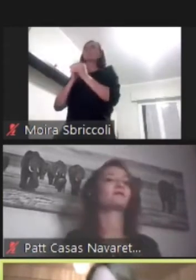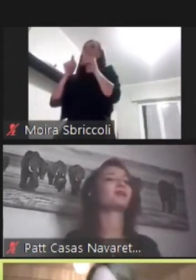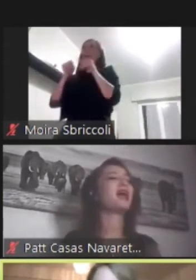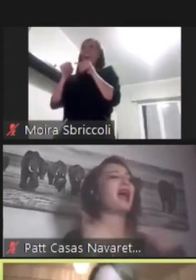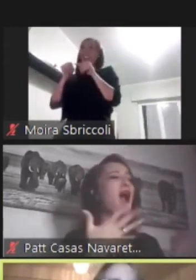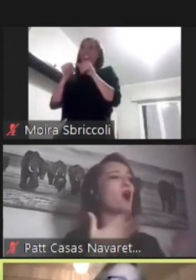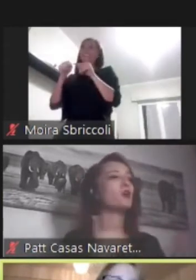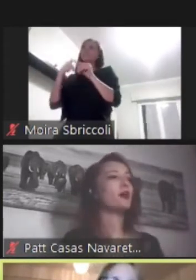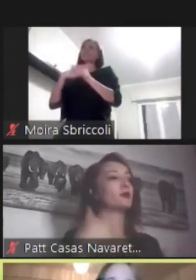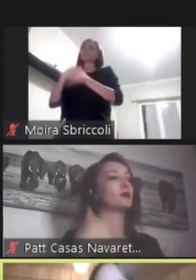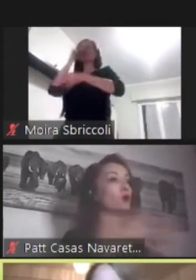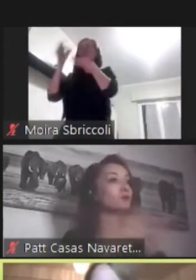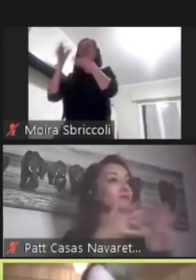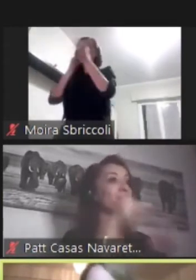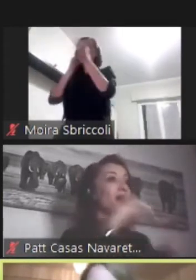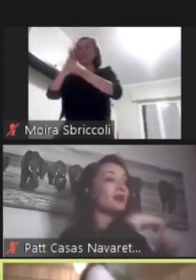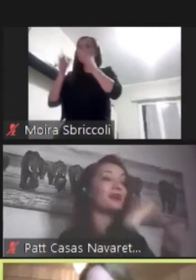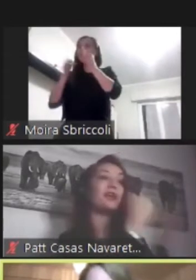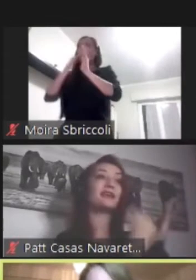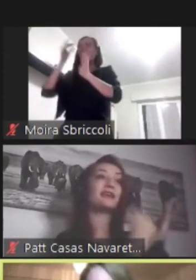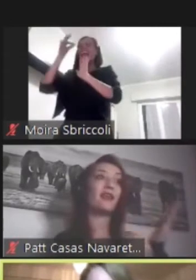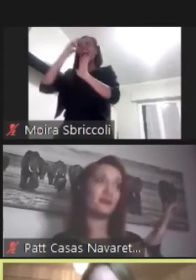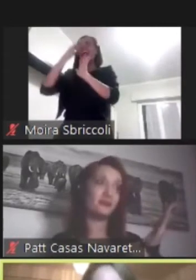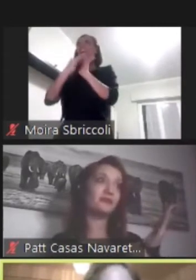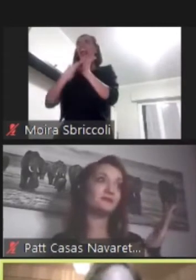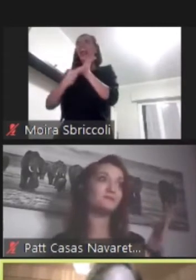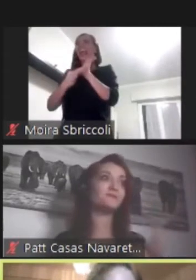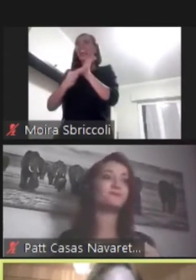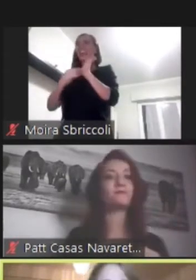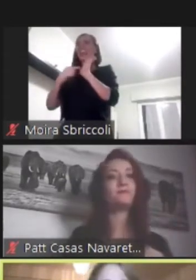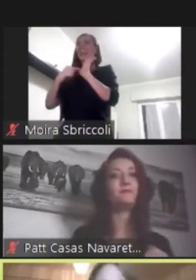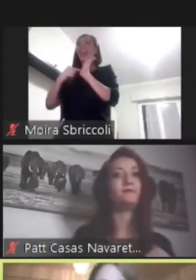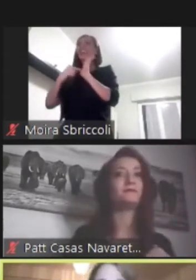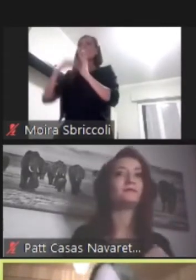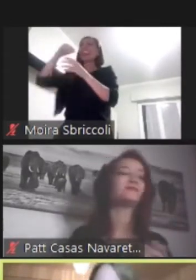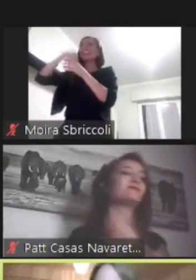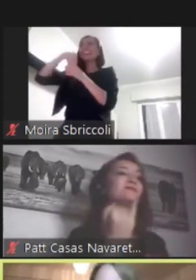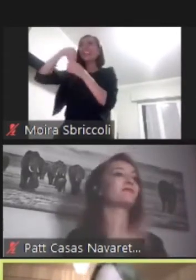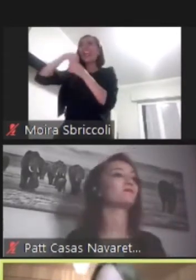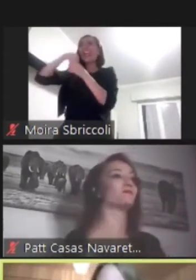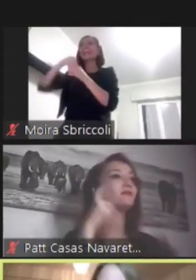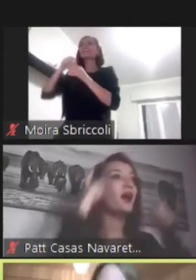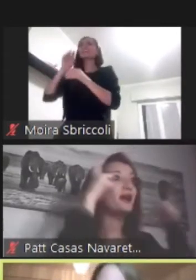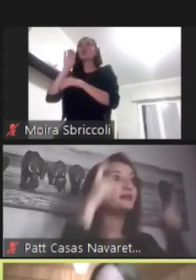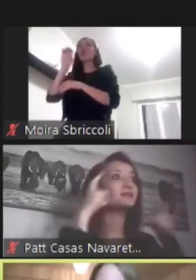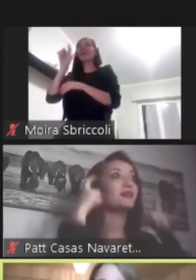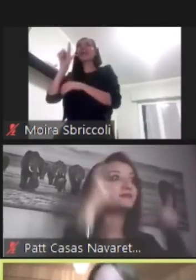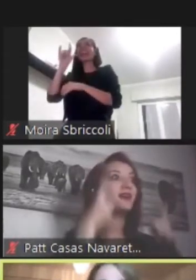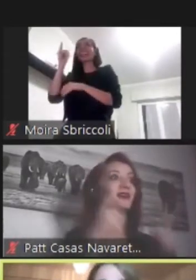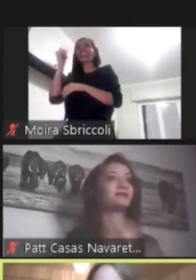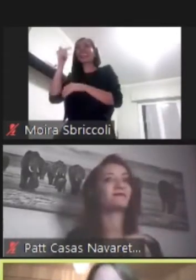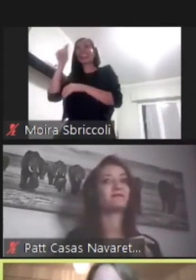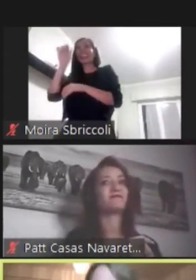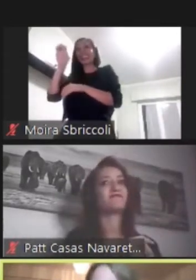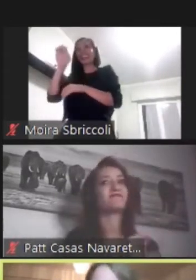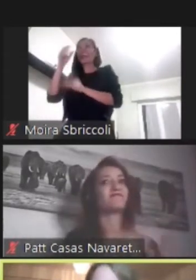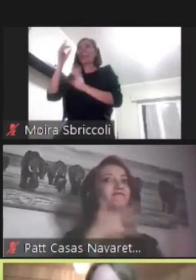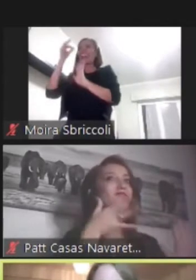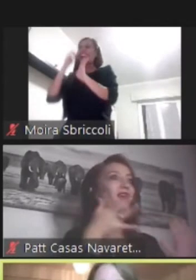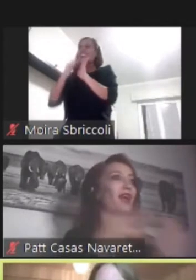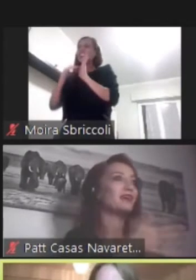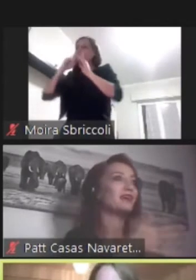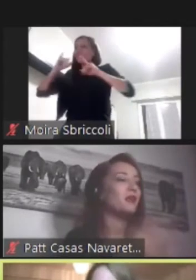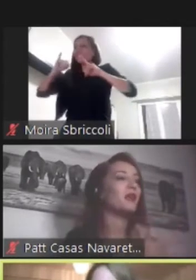in depth. I'm going to try not to get too scientific, but I do want to give you a really good